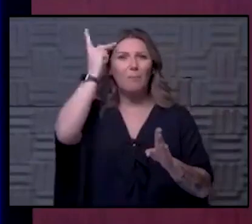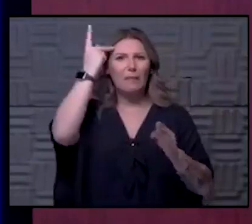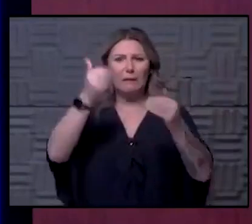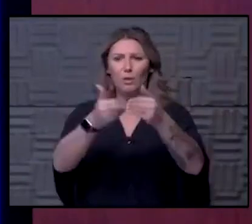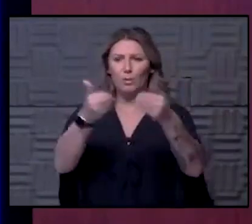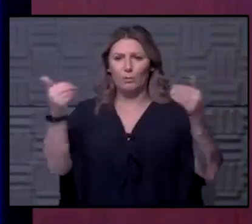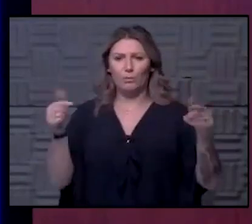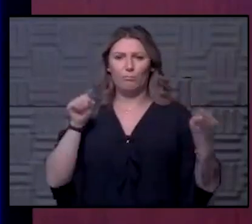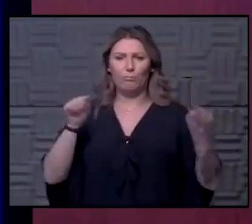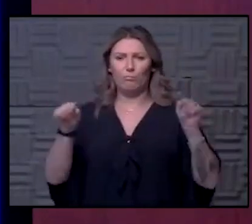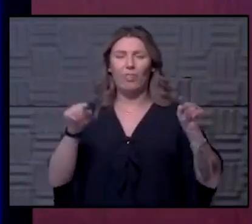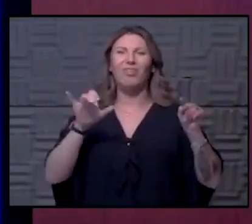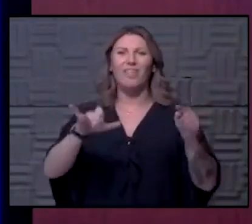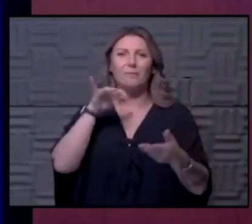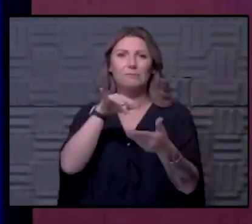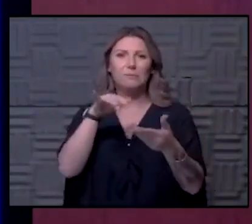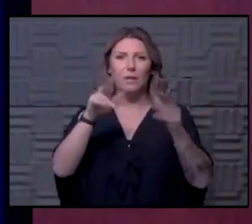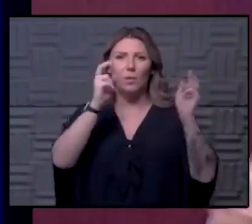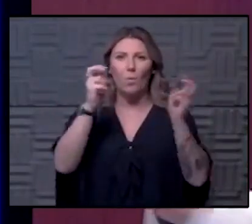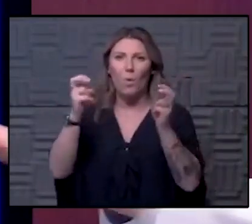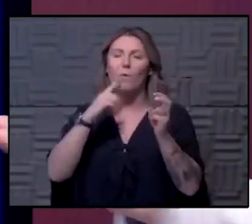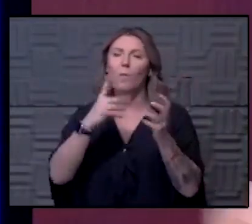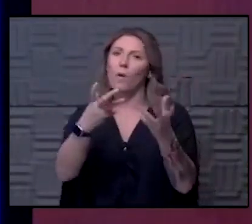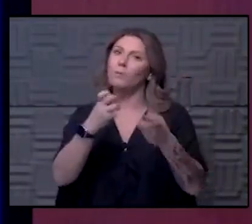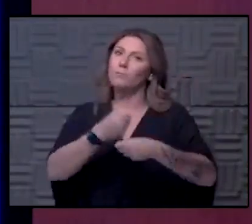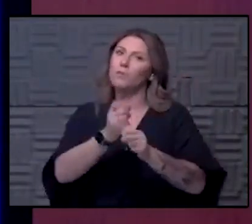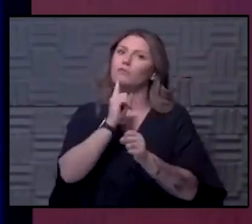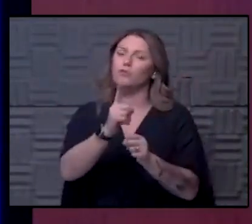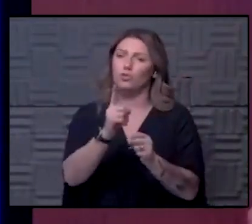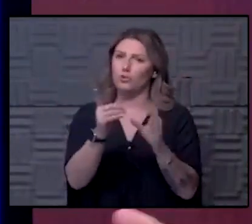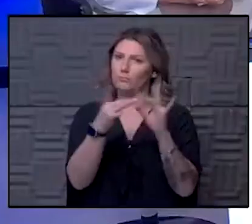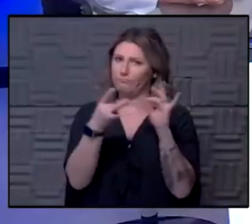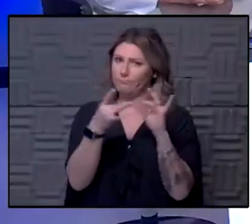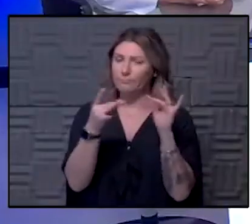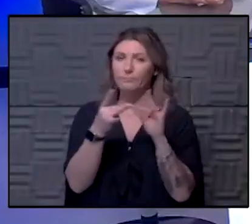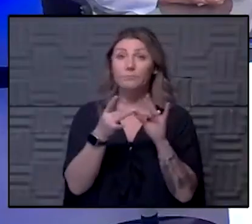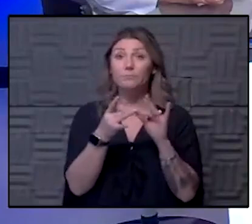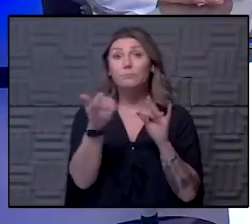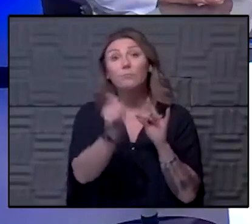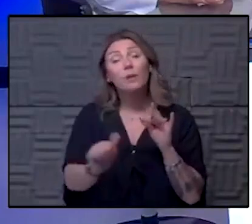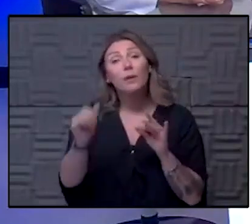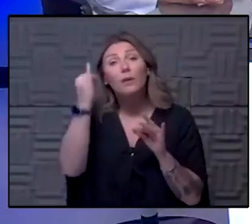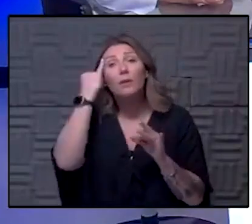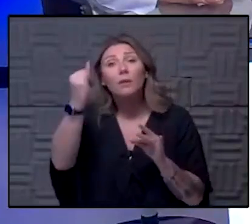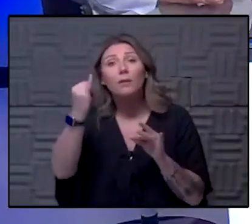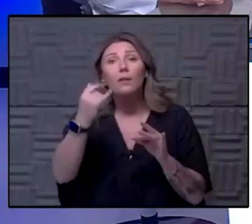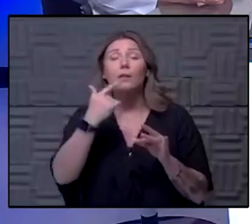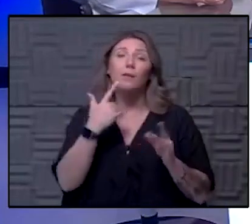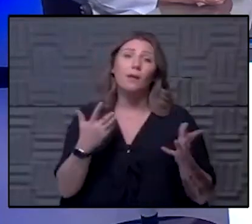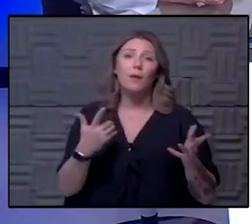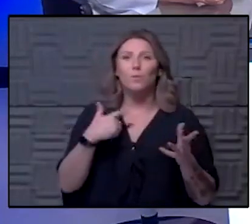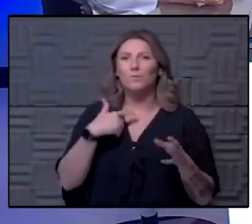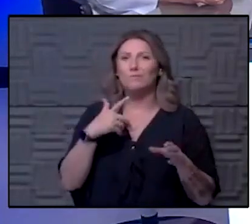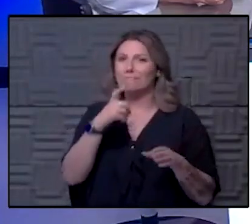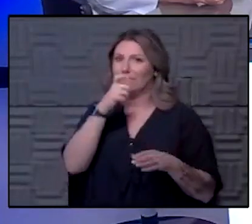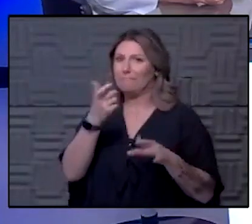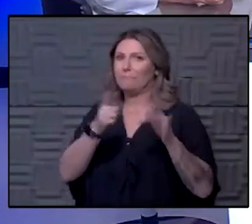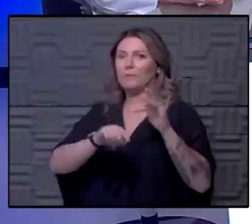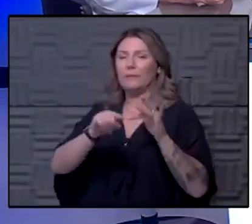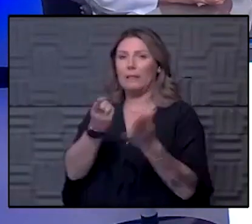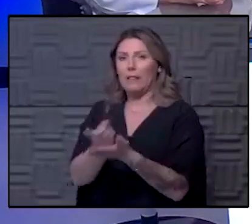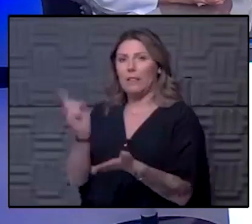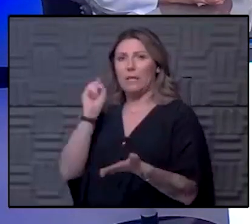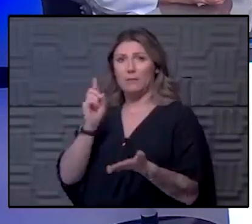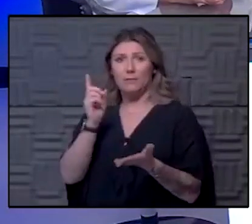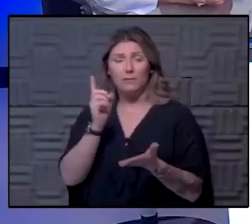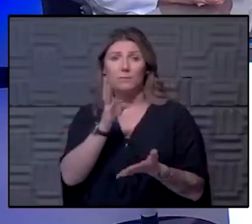study was quoting, and I wanted to make sure I quoted that accurately. Do you have thoughts about, do you have any idea about, because I was gone last week, have we talked any